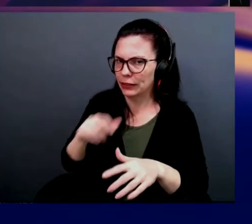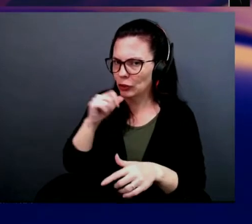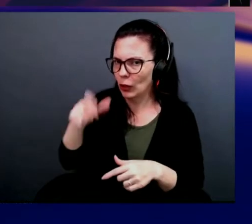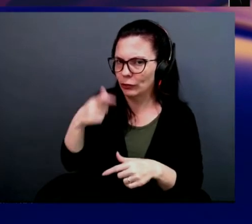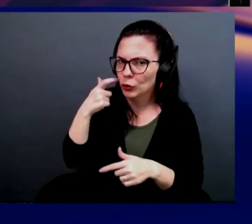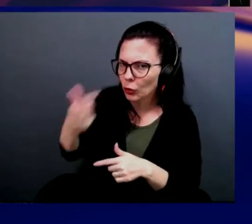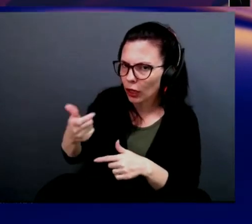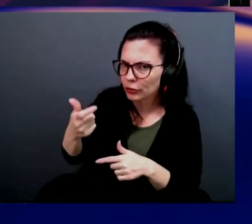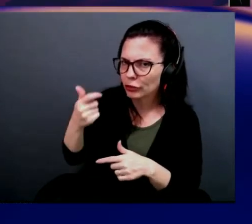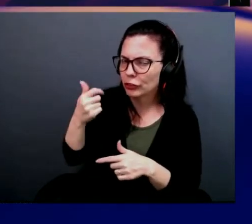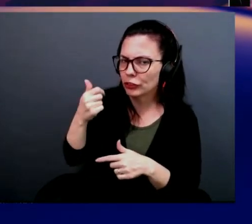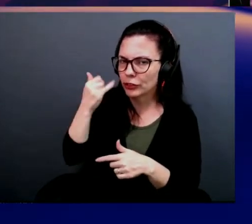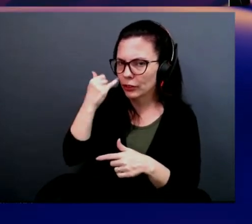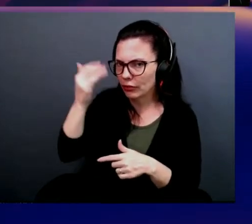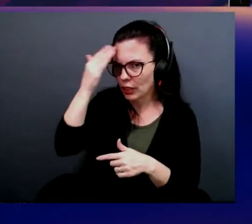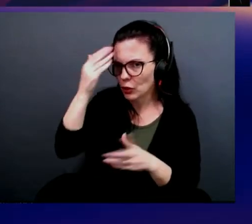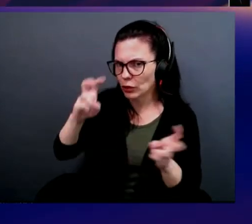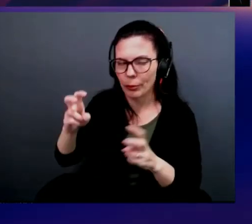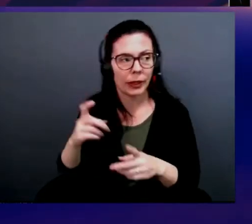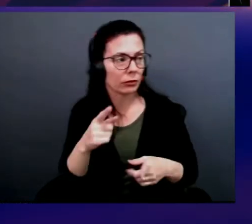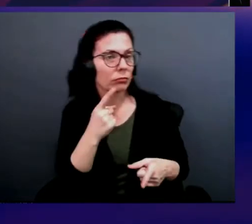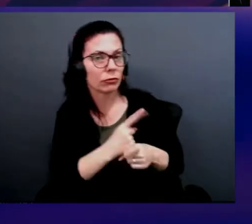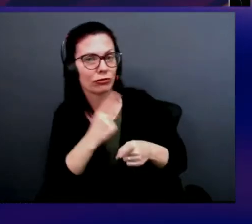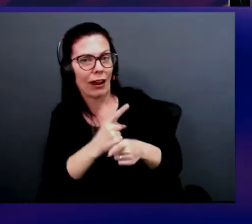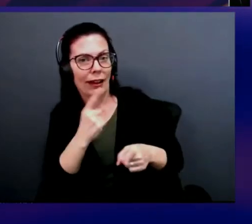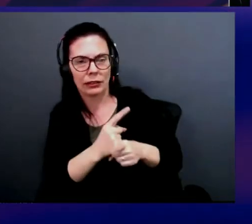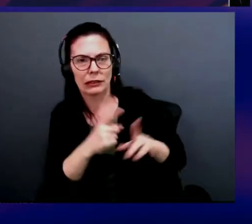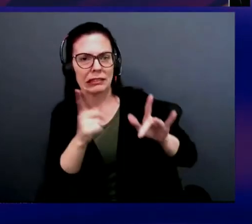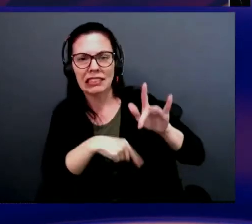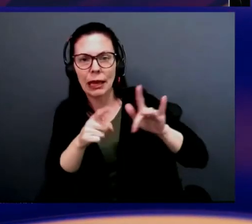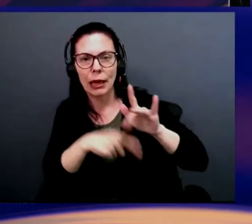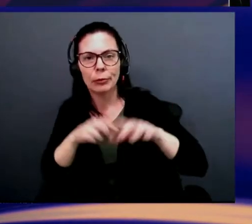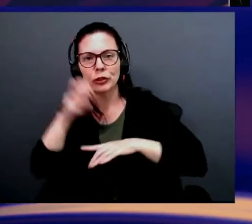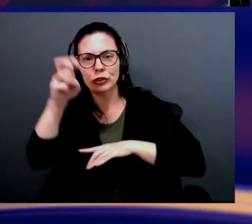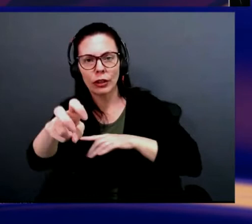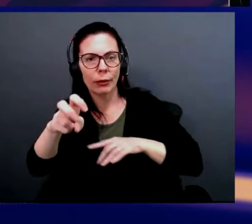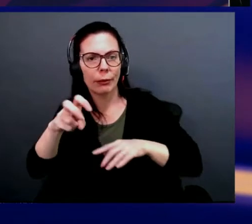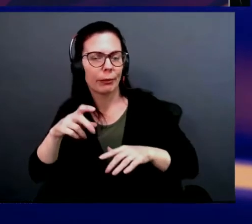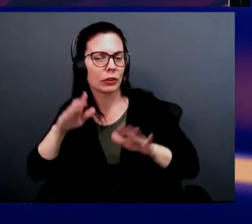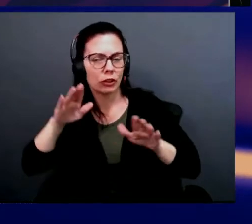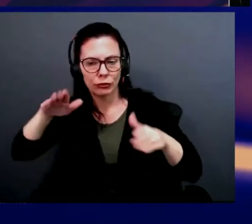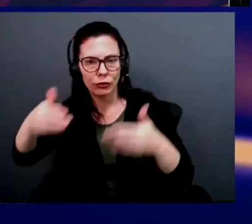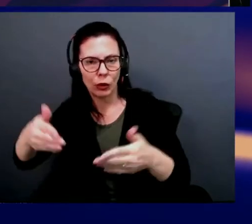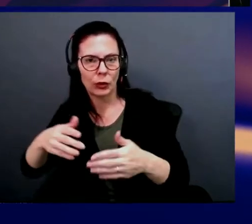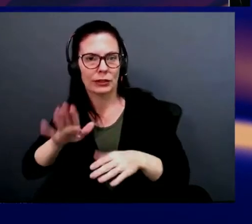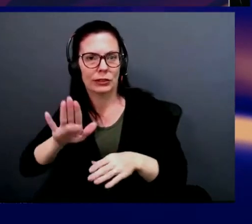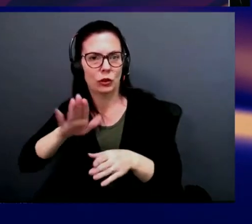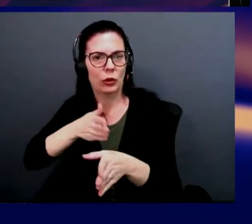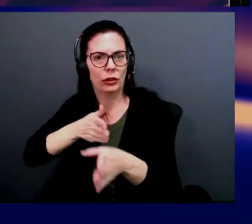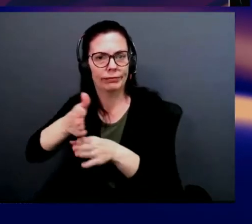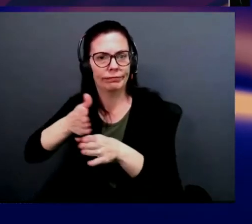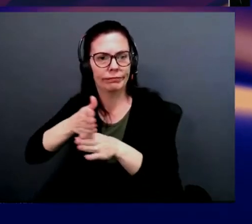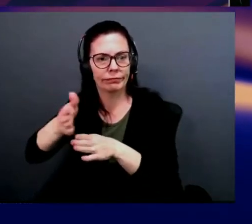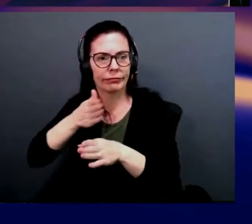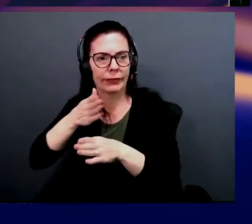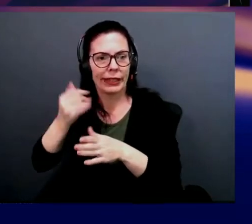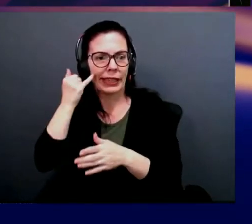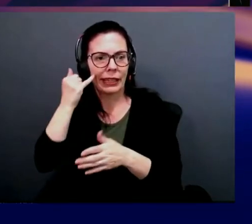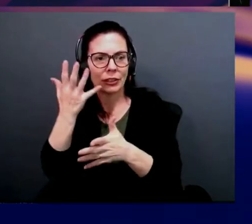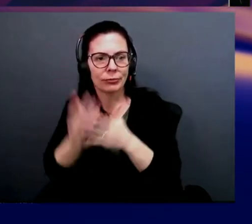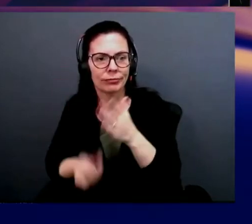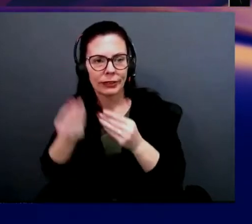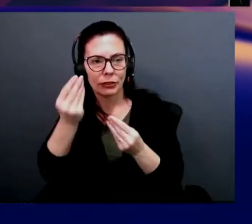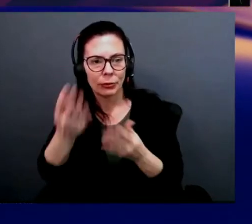know the topic. Absolutely. You can skip around and focus on the areas that you want to close those gaps on. So if I was